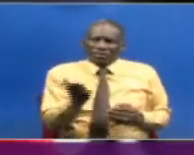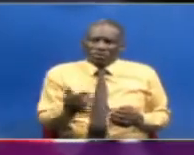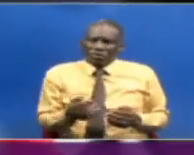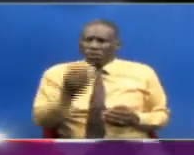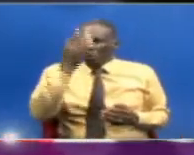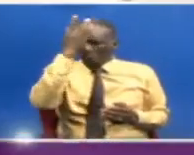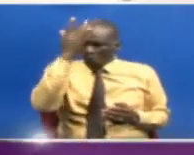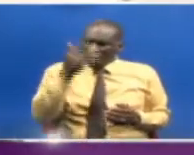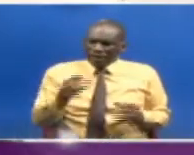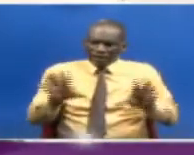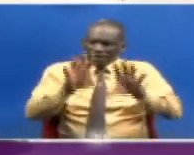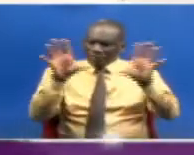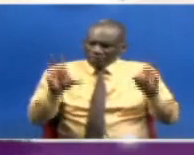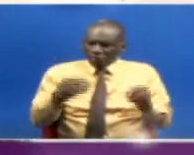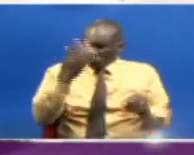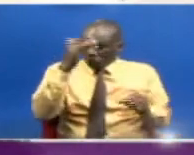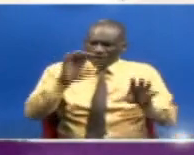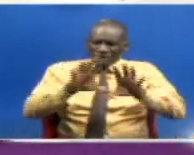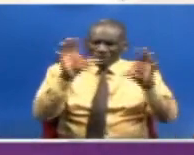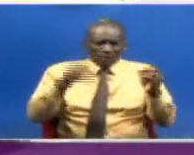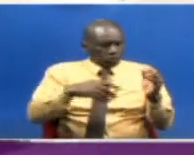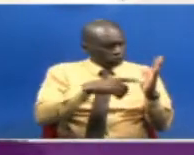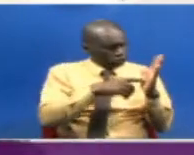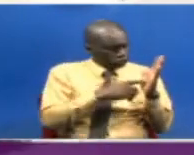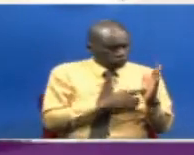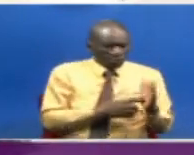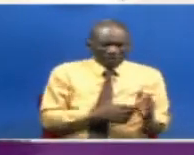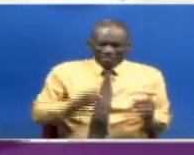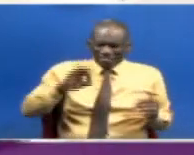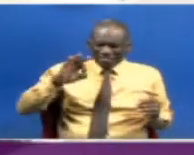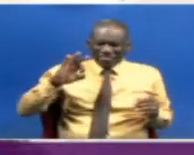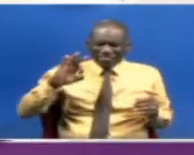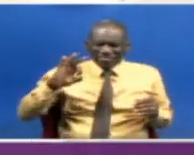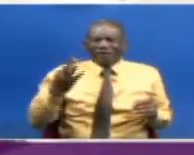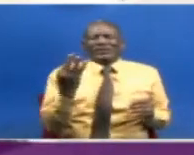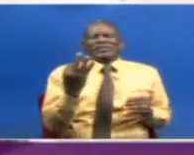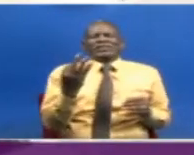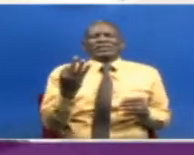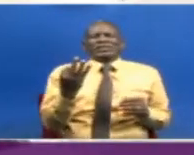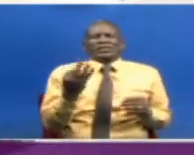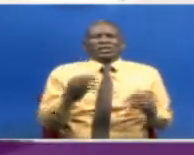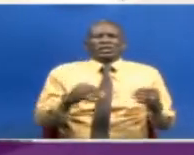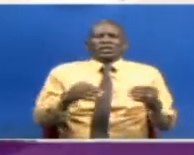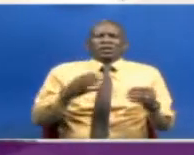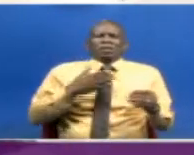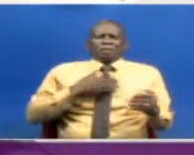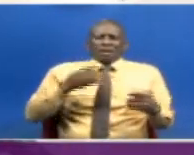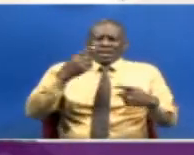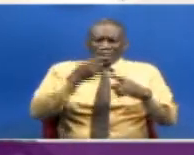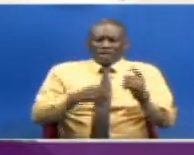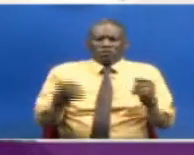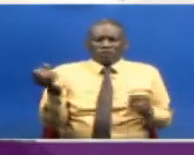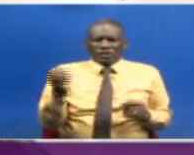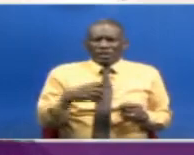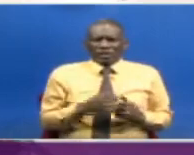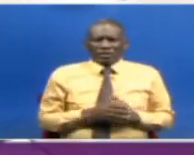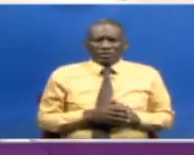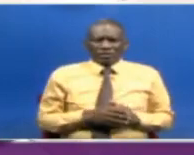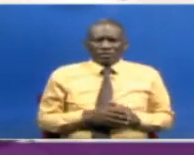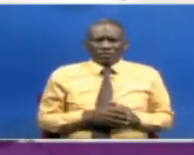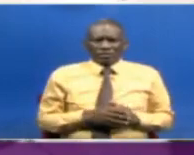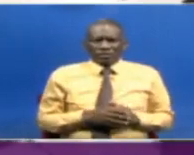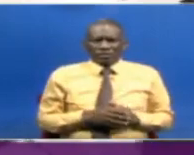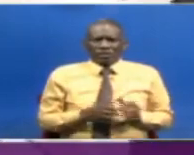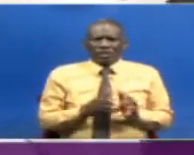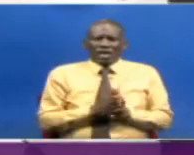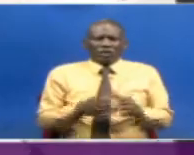the budget showing 3 times what my annual salary is? And it was